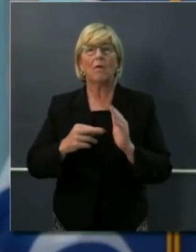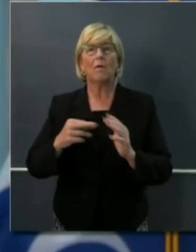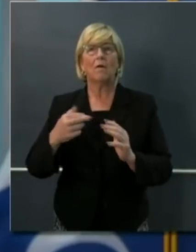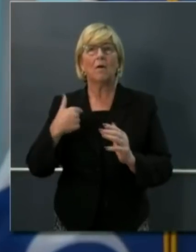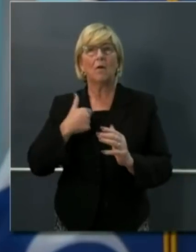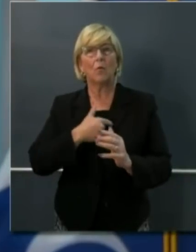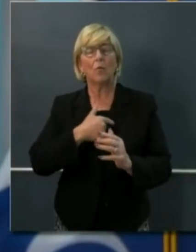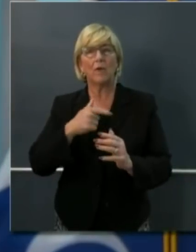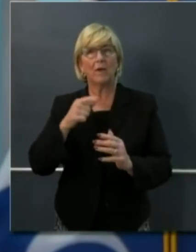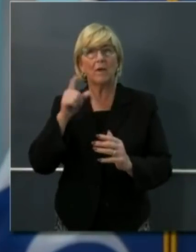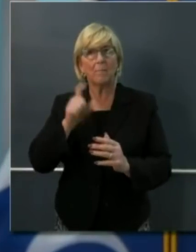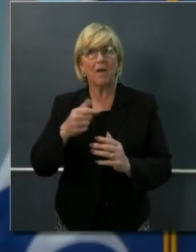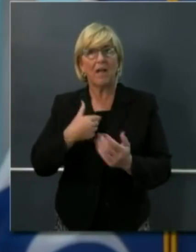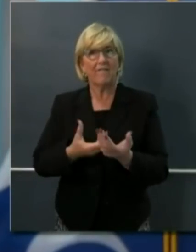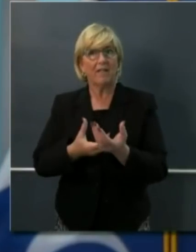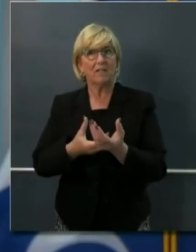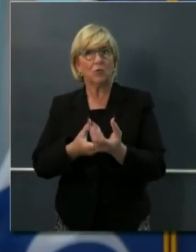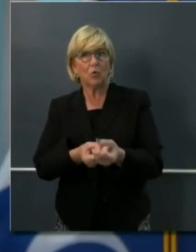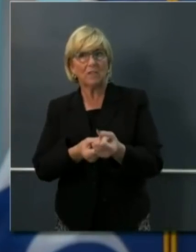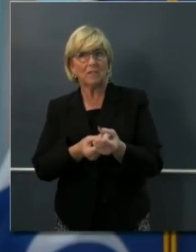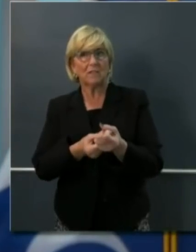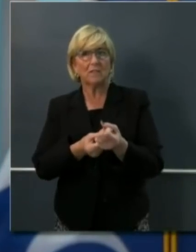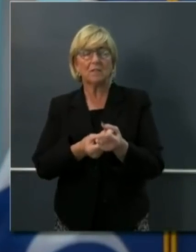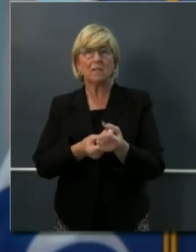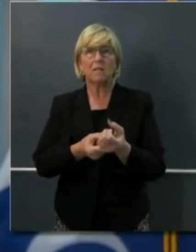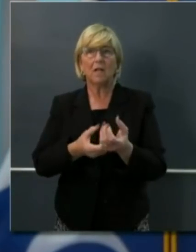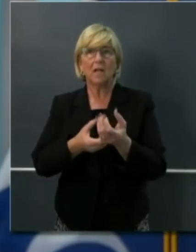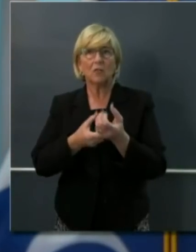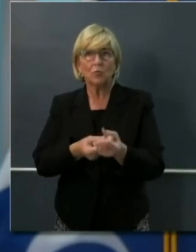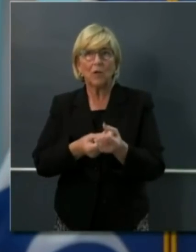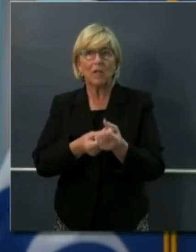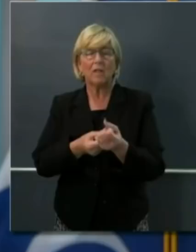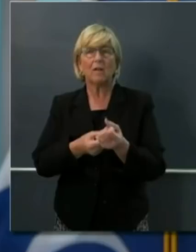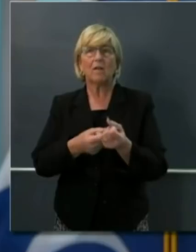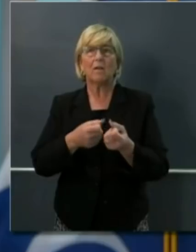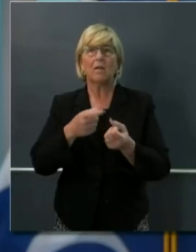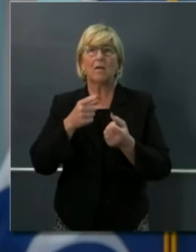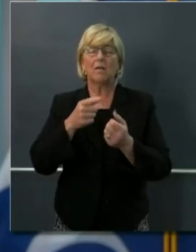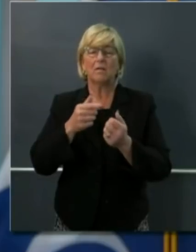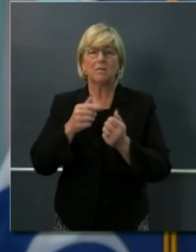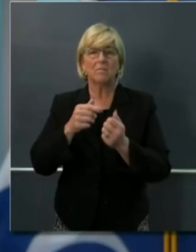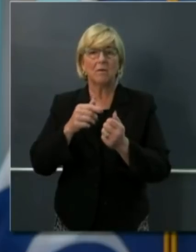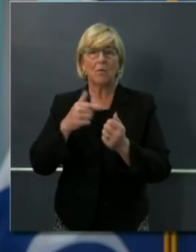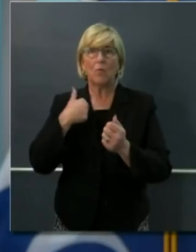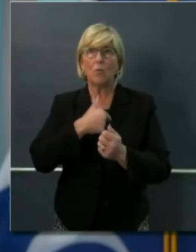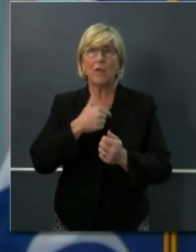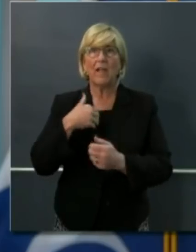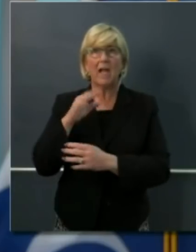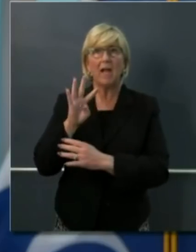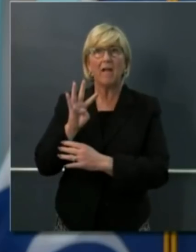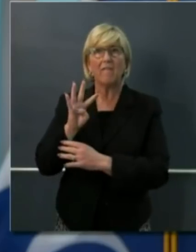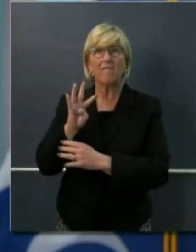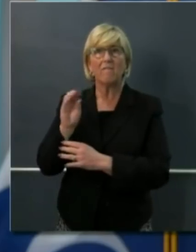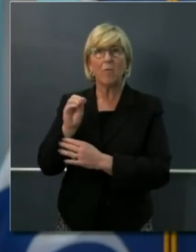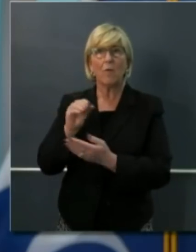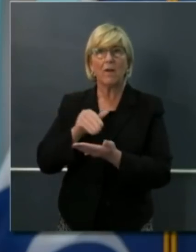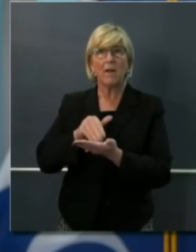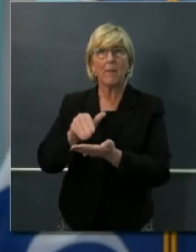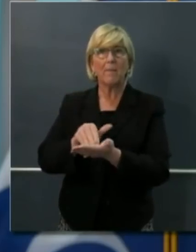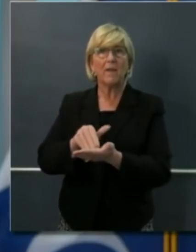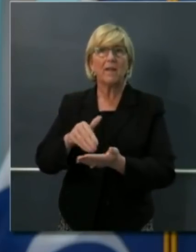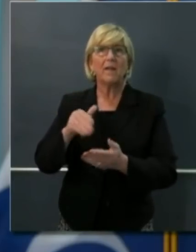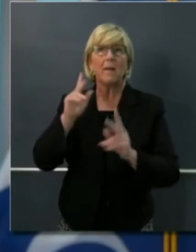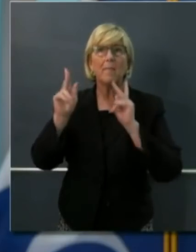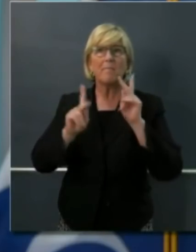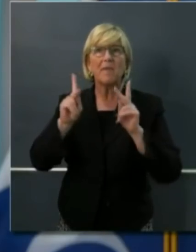important commodity in these conversations. Building that trust with you, 40 million Californians, to make sure we're continuing to